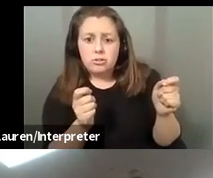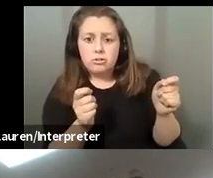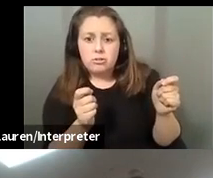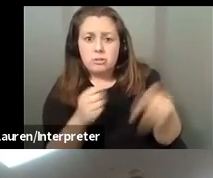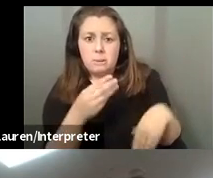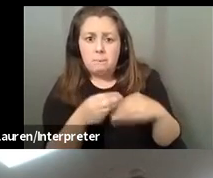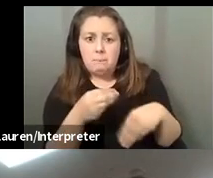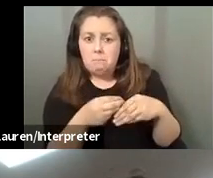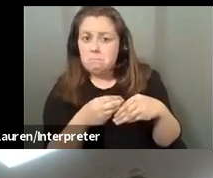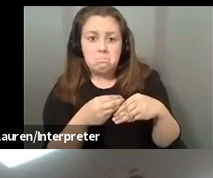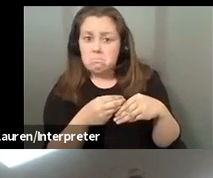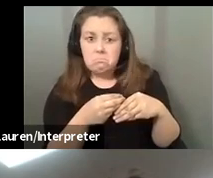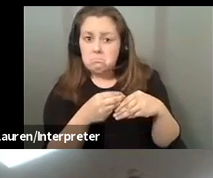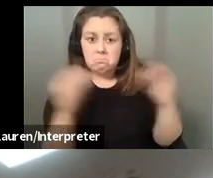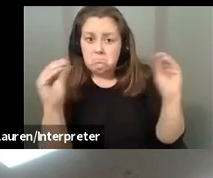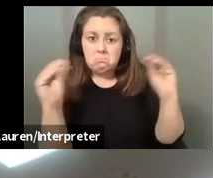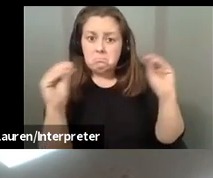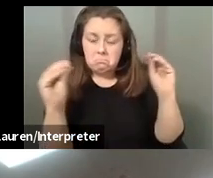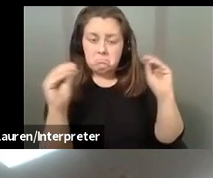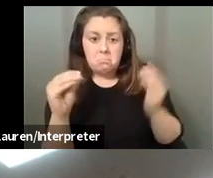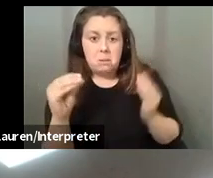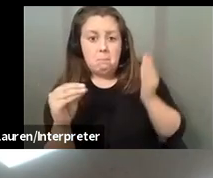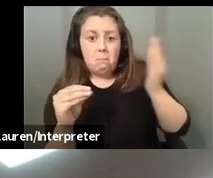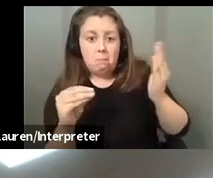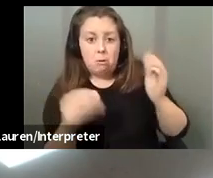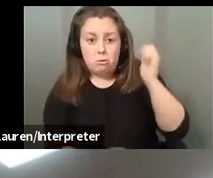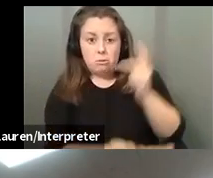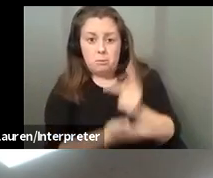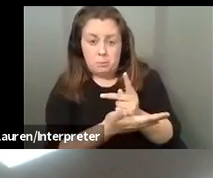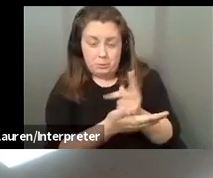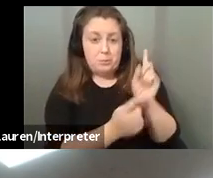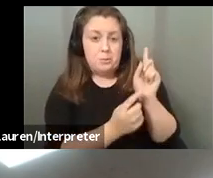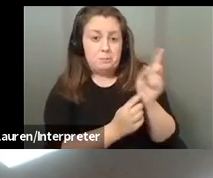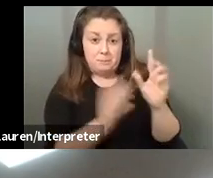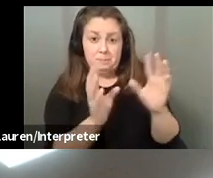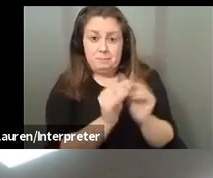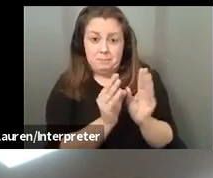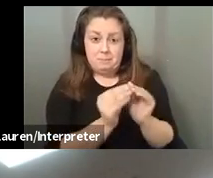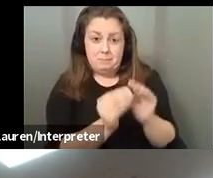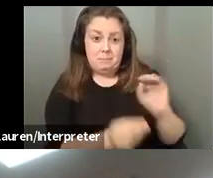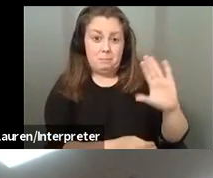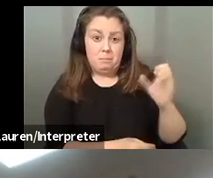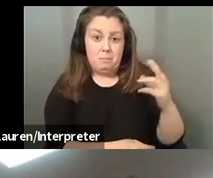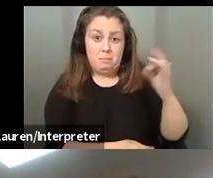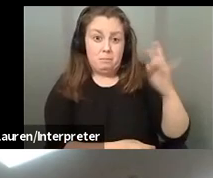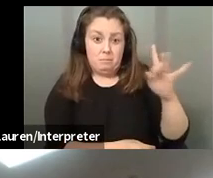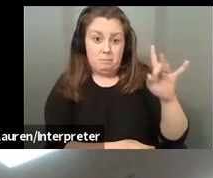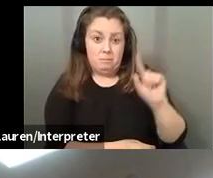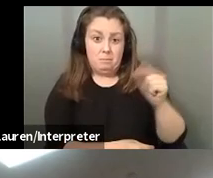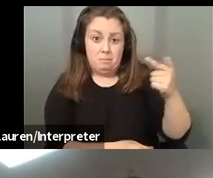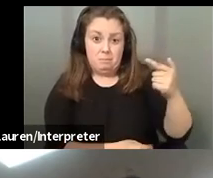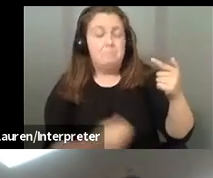No. Seeing none, I would entertain a motion to approve the meeting minutes for March 18th of 2021. So